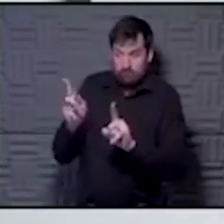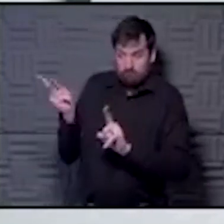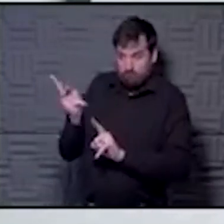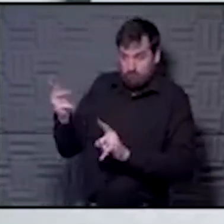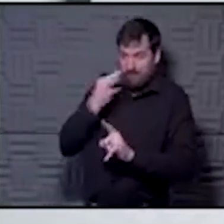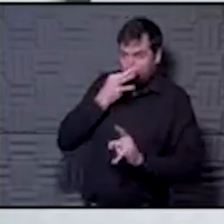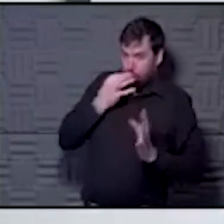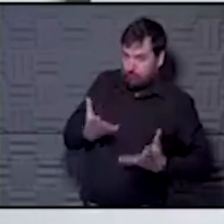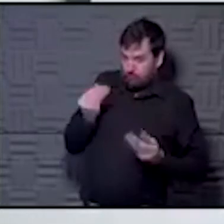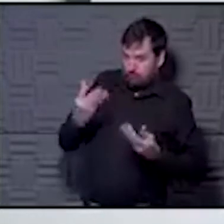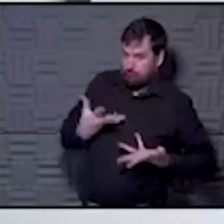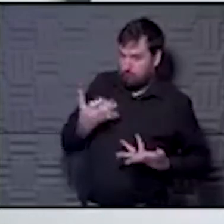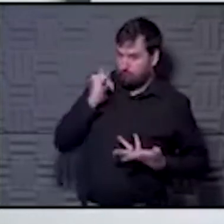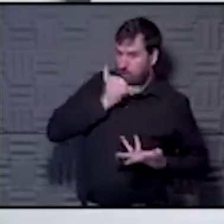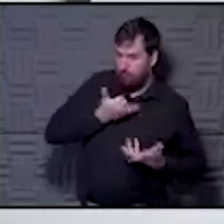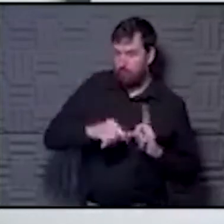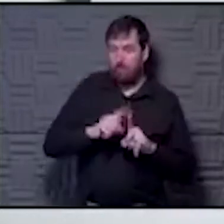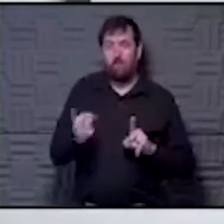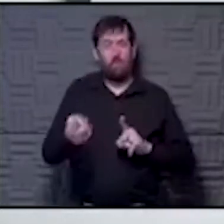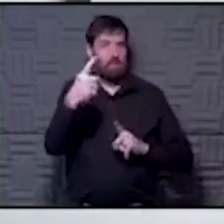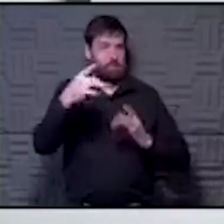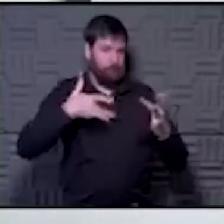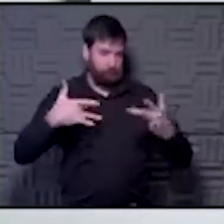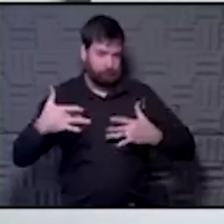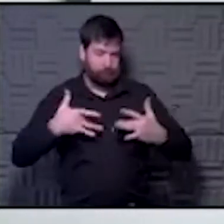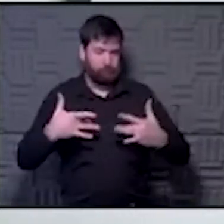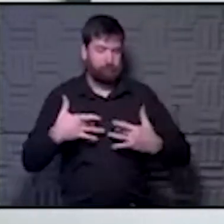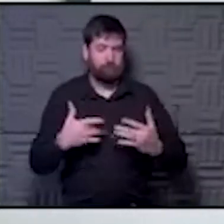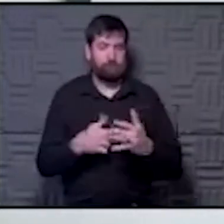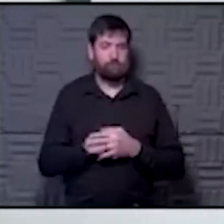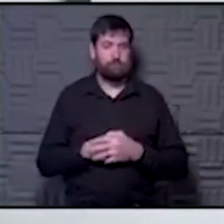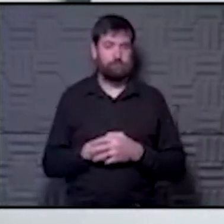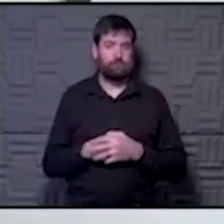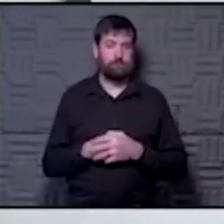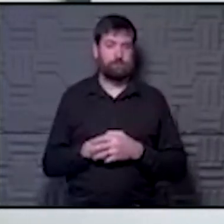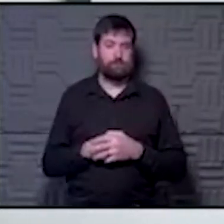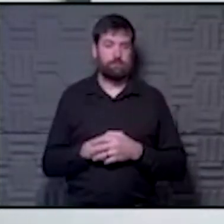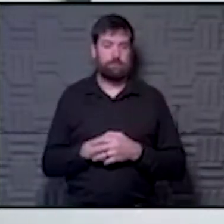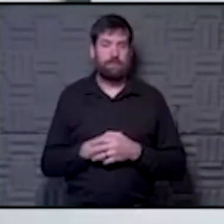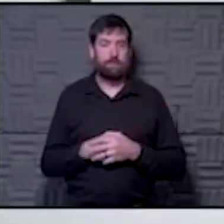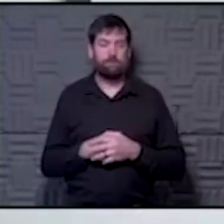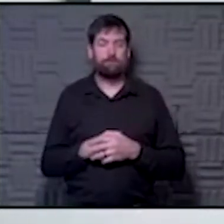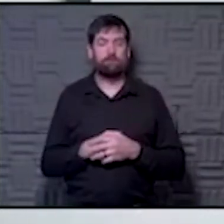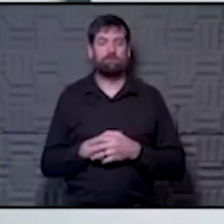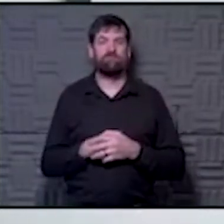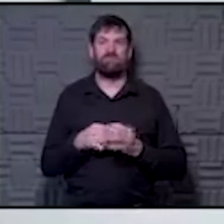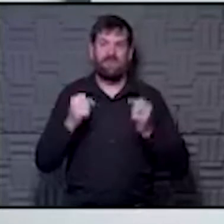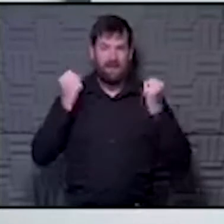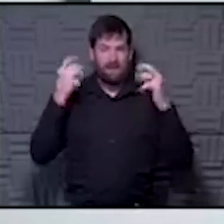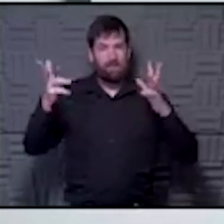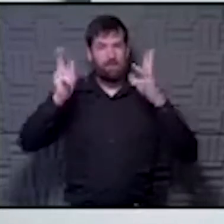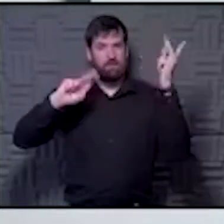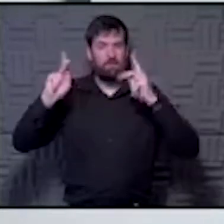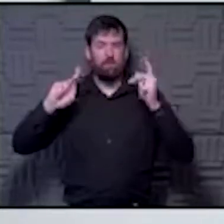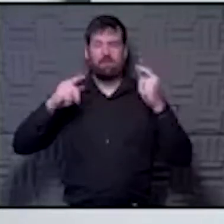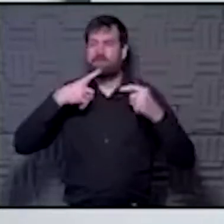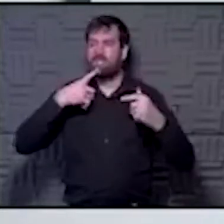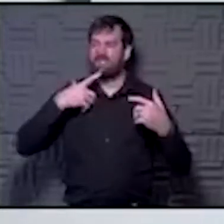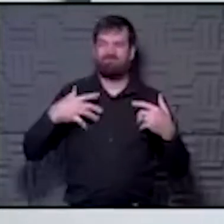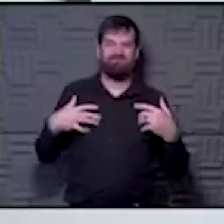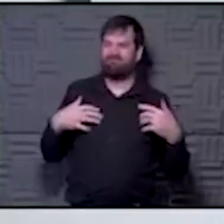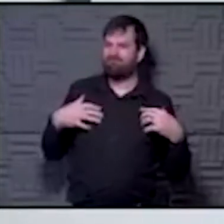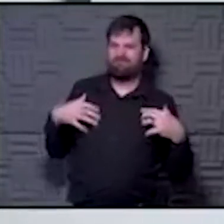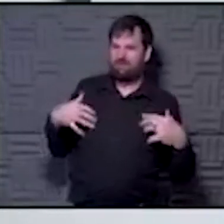I'm wrong here. But one of my concerns is that given the number of people saying they're not going to get it,